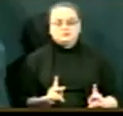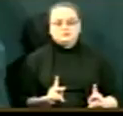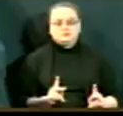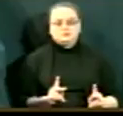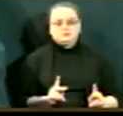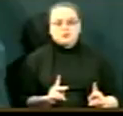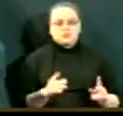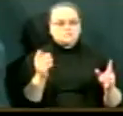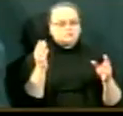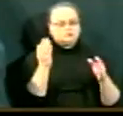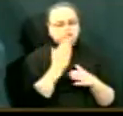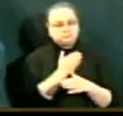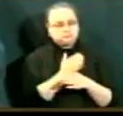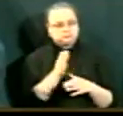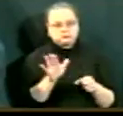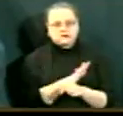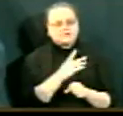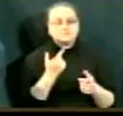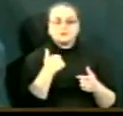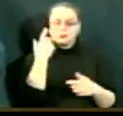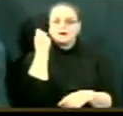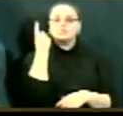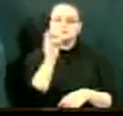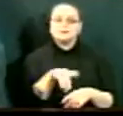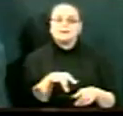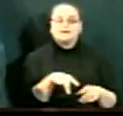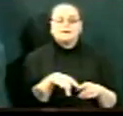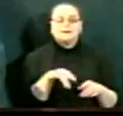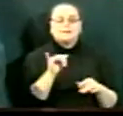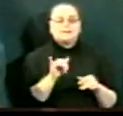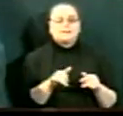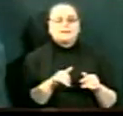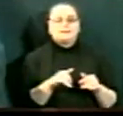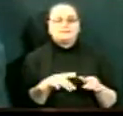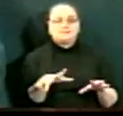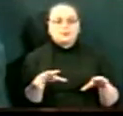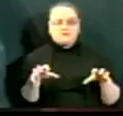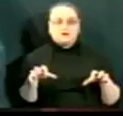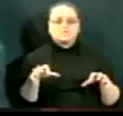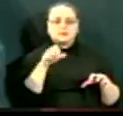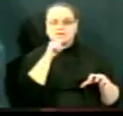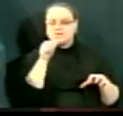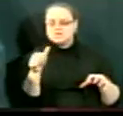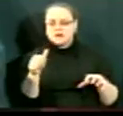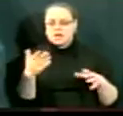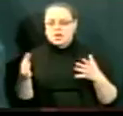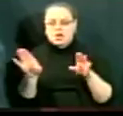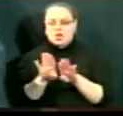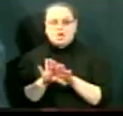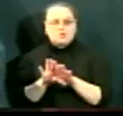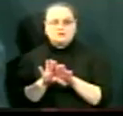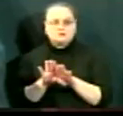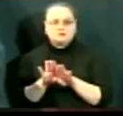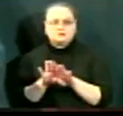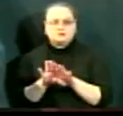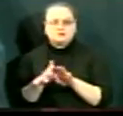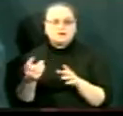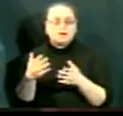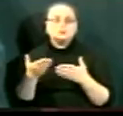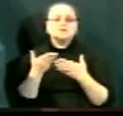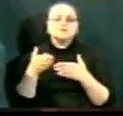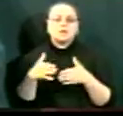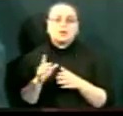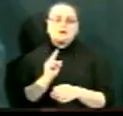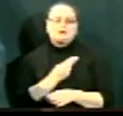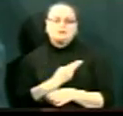hassle enough with one. Yeah. So I get that. That would be, and freezing it does not close the door on it. It just allows us to